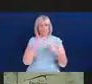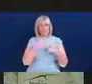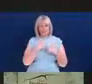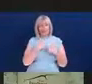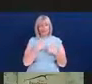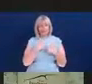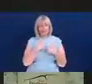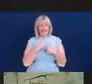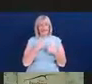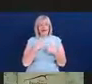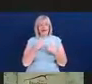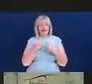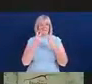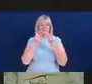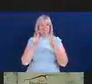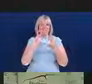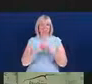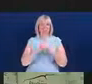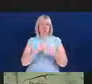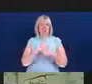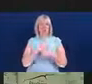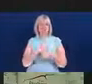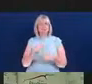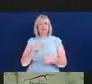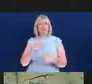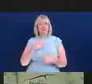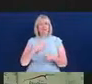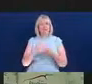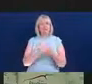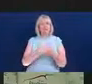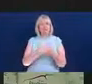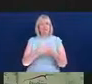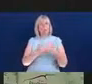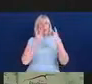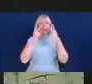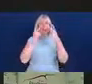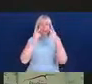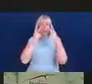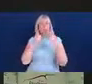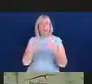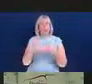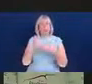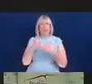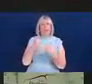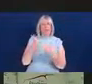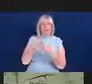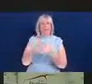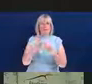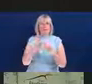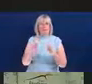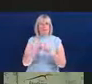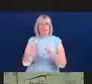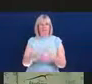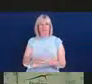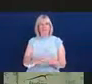which really helps me access text. That's separate to Dyslexia. One of my biggest bugbears is people and thinking